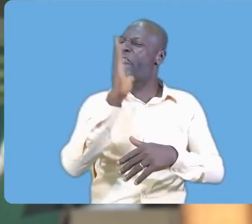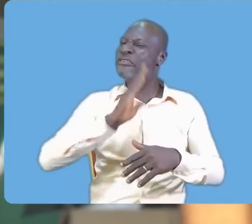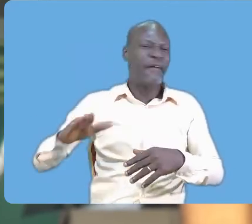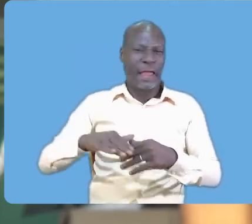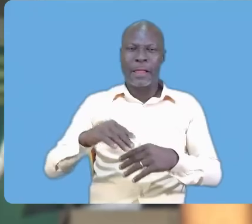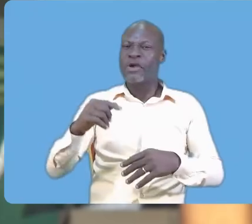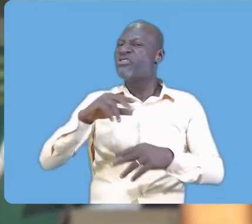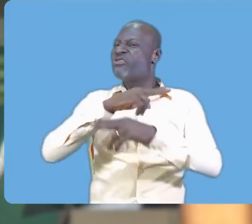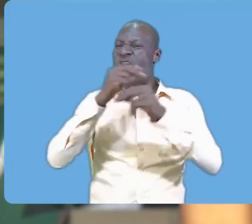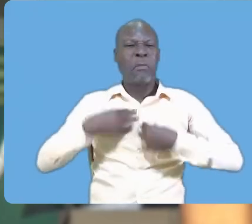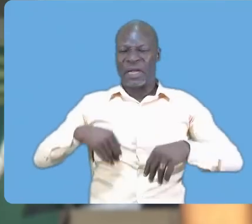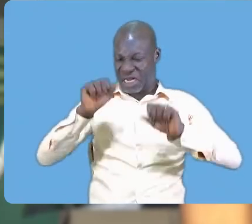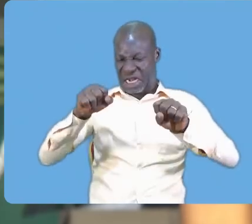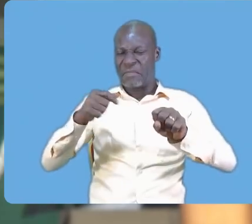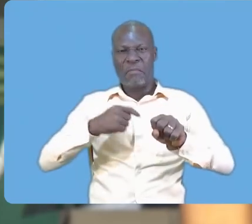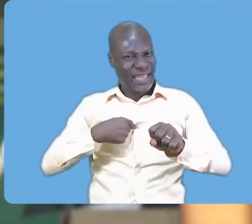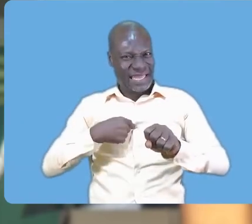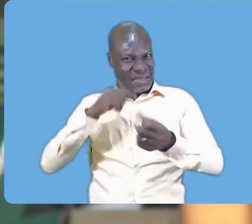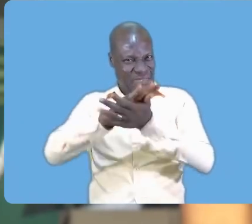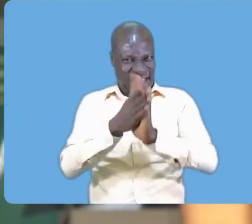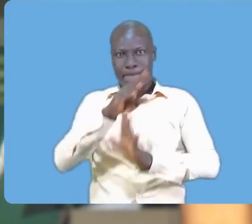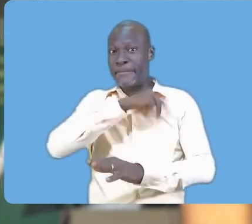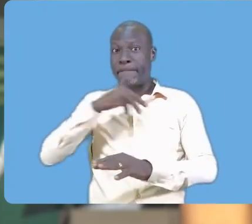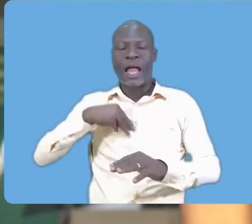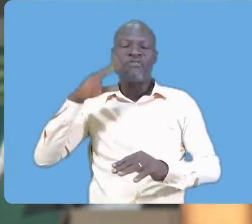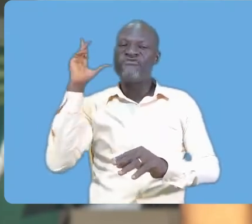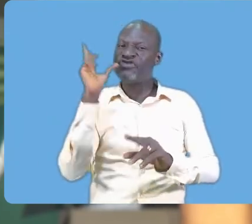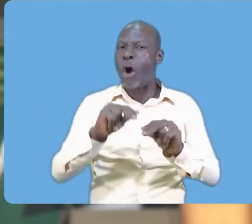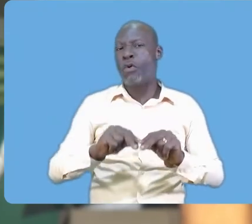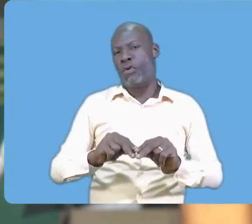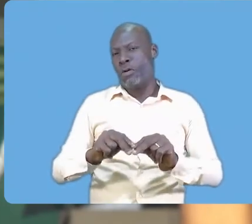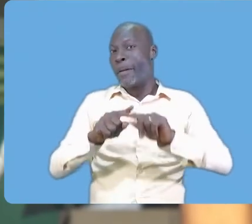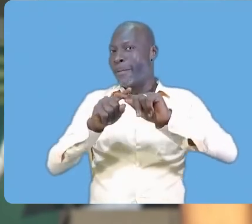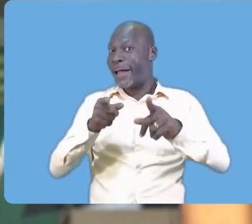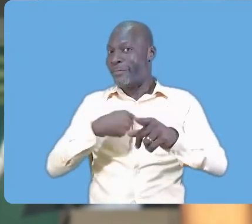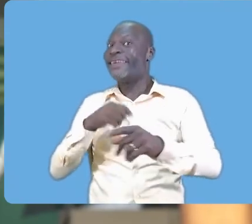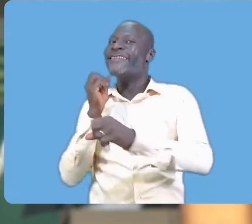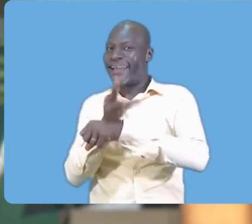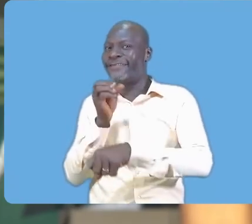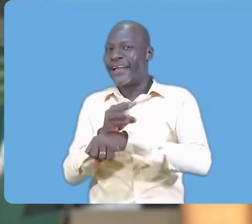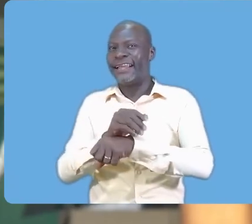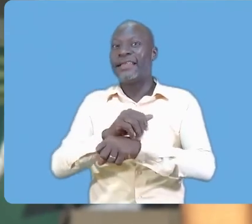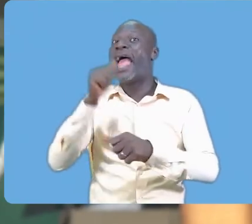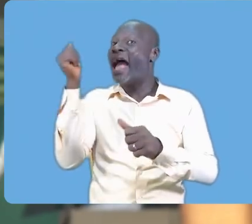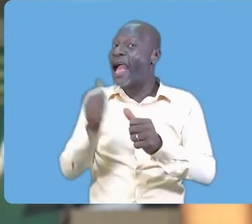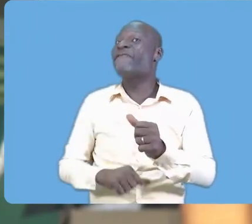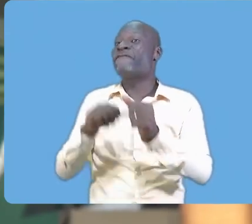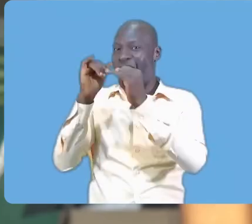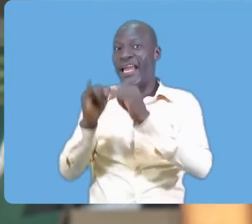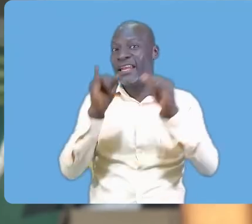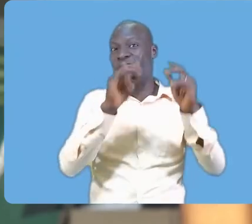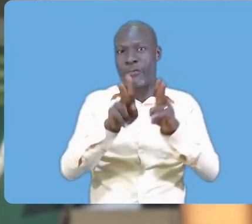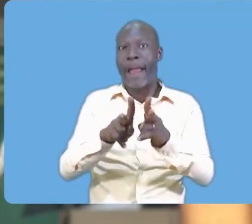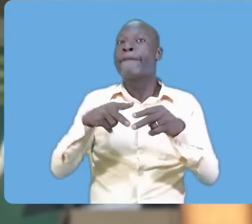o obi ani ho a me wo ne party card na mi se so bi on kan kire oman Ghana se se aka so obi